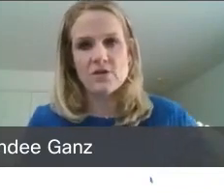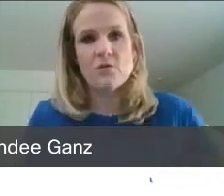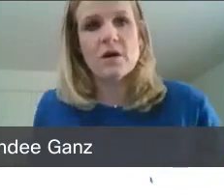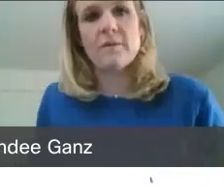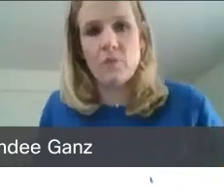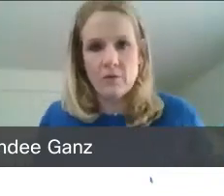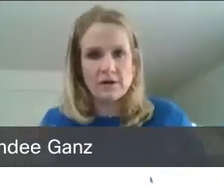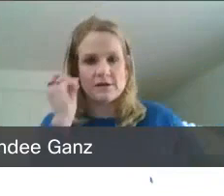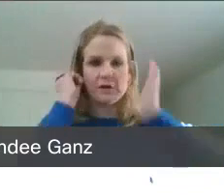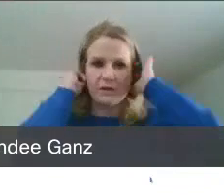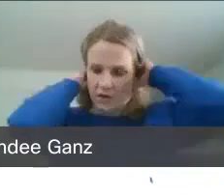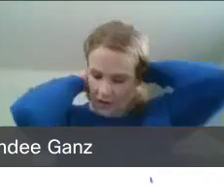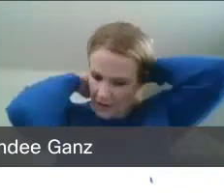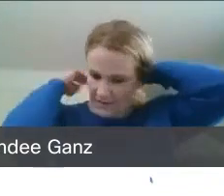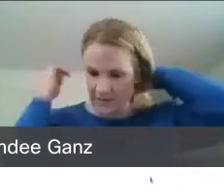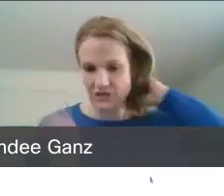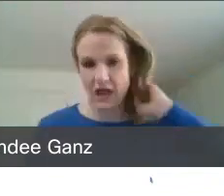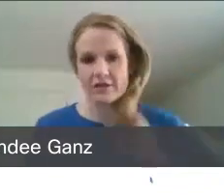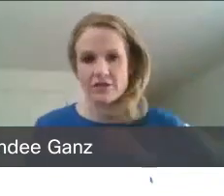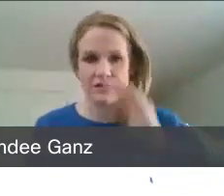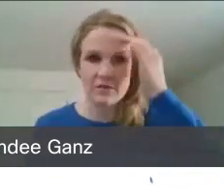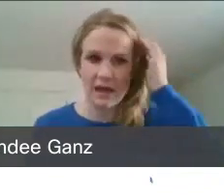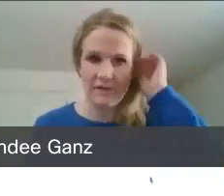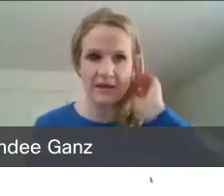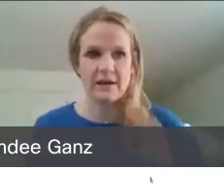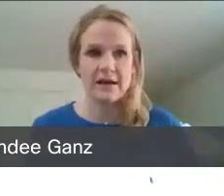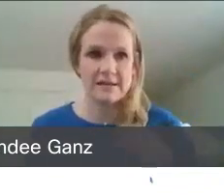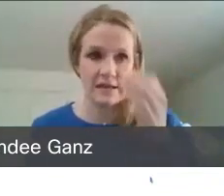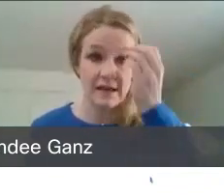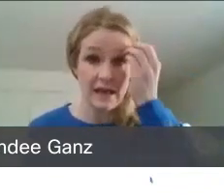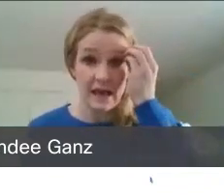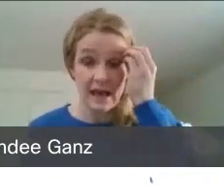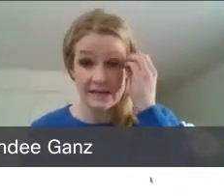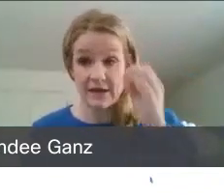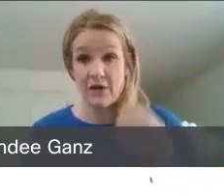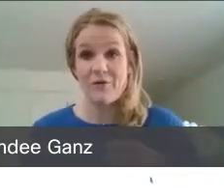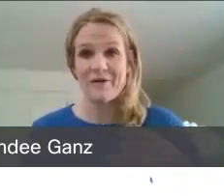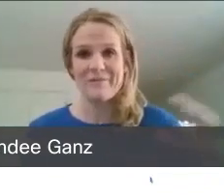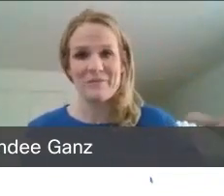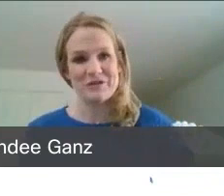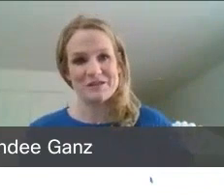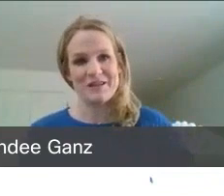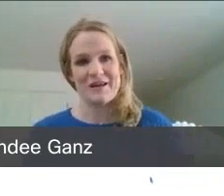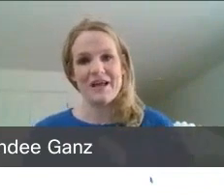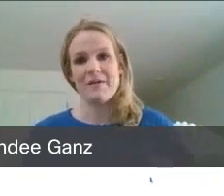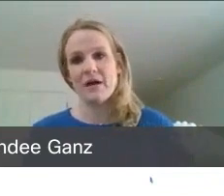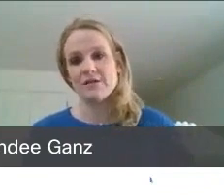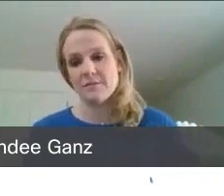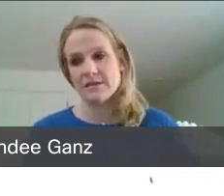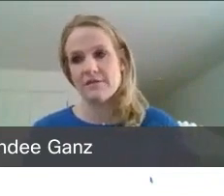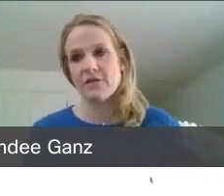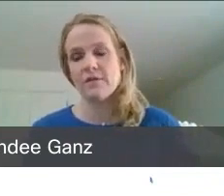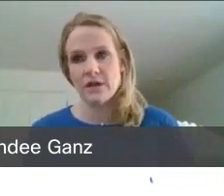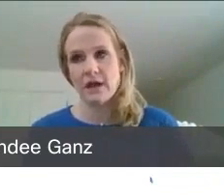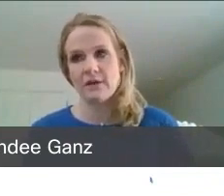Okay, so I wanted to briefly talk about some of the challenges that we have in IT. As I know, we've talked a lot about